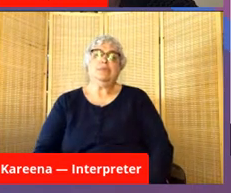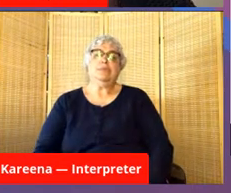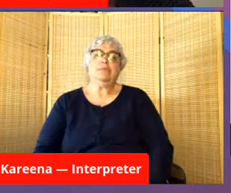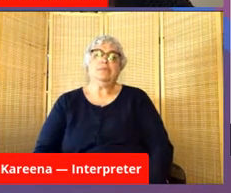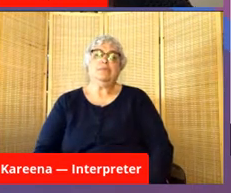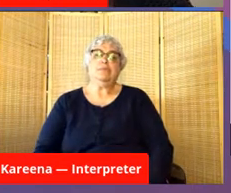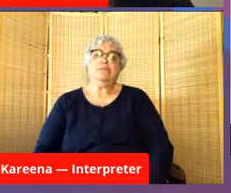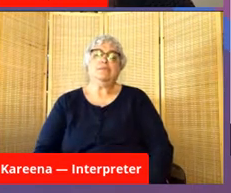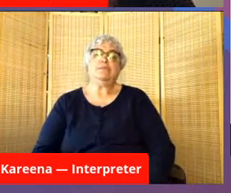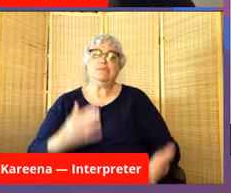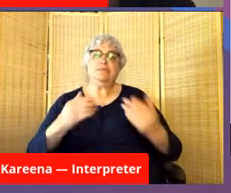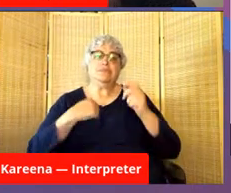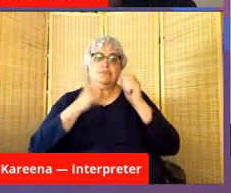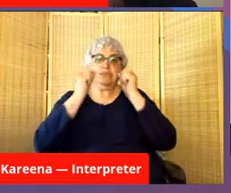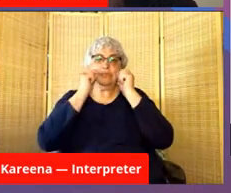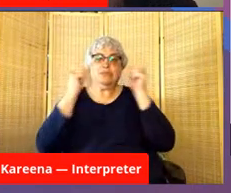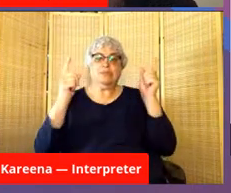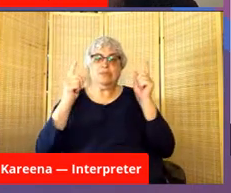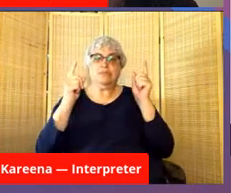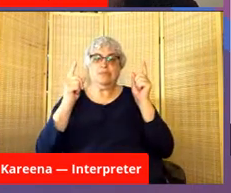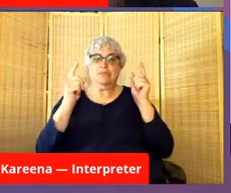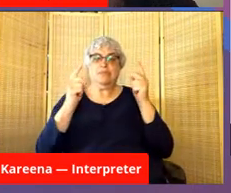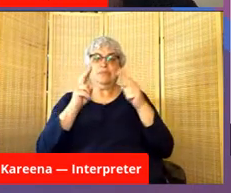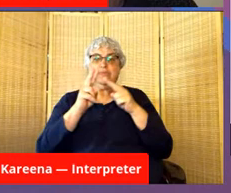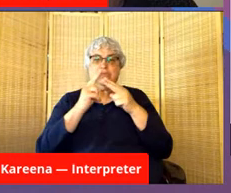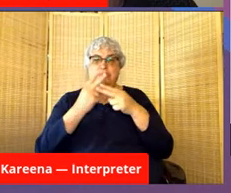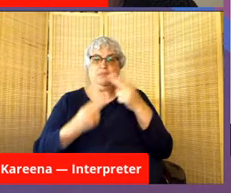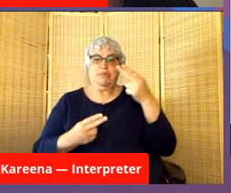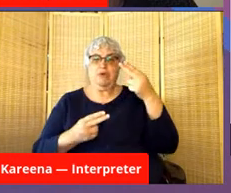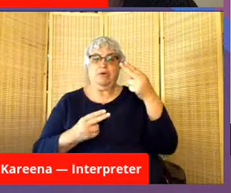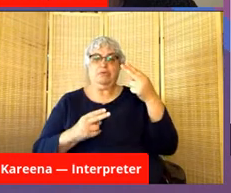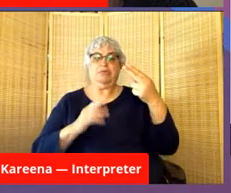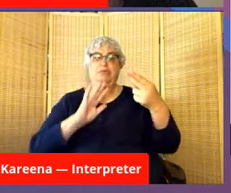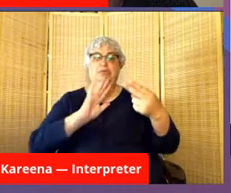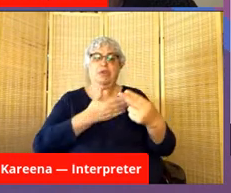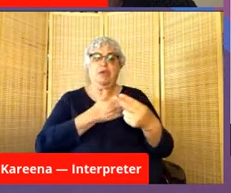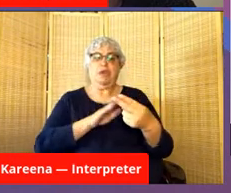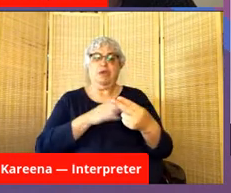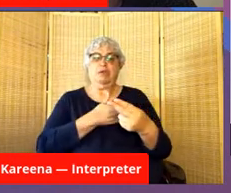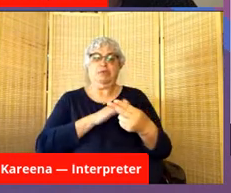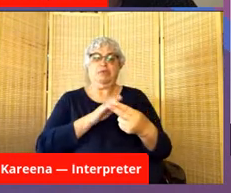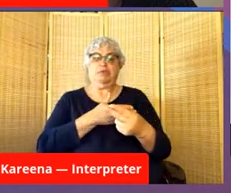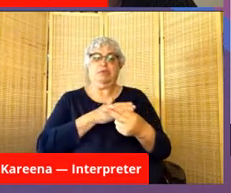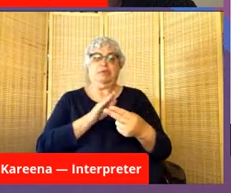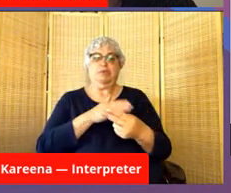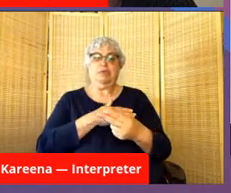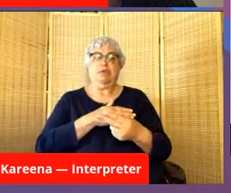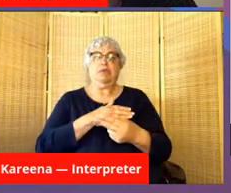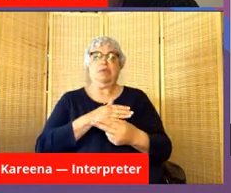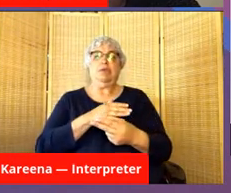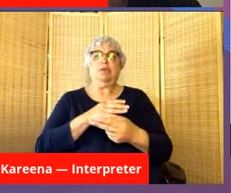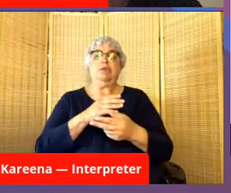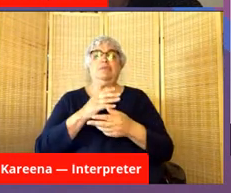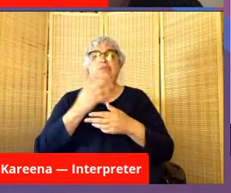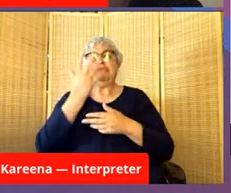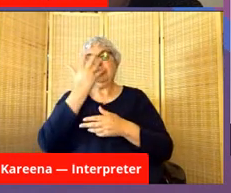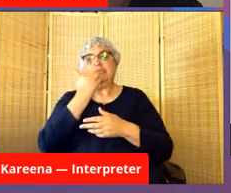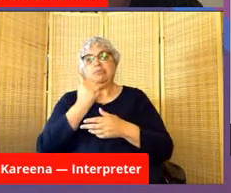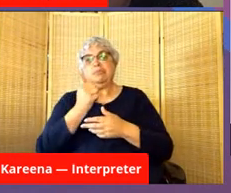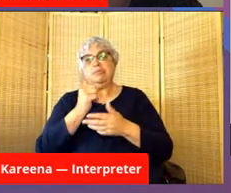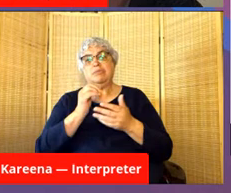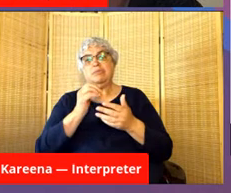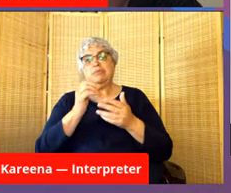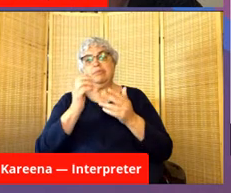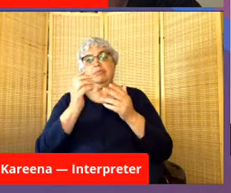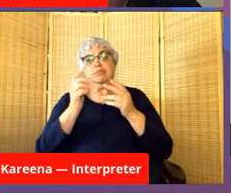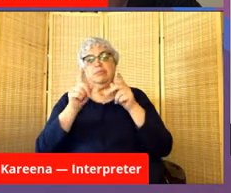So you might be surprised to find out that both songs were lullabies. In many cultures, a lullaby, of course, involves singing exactly